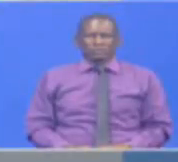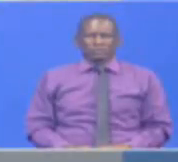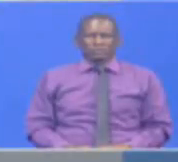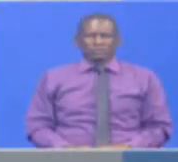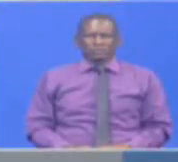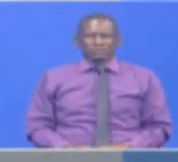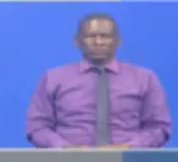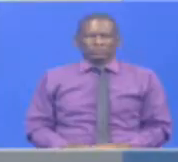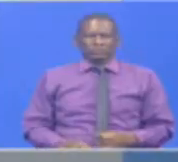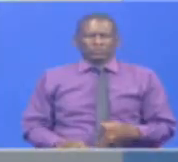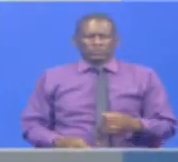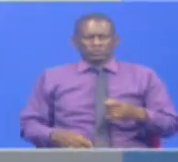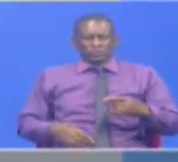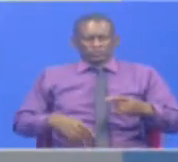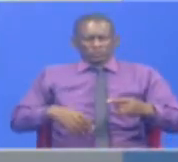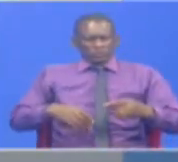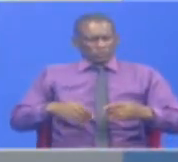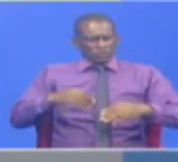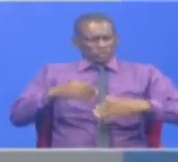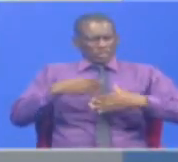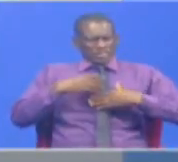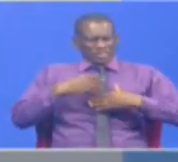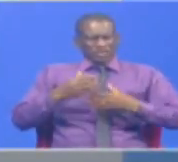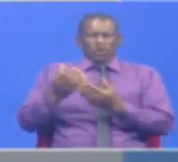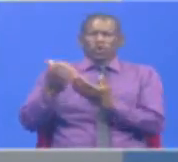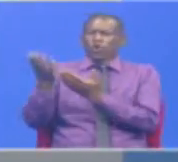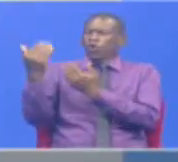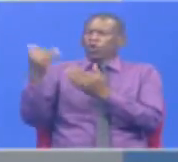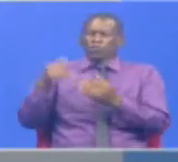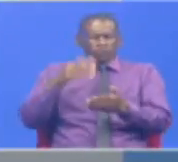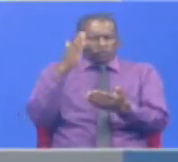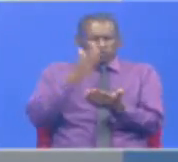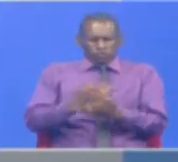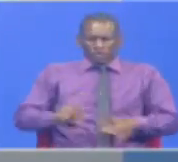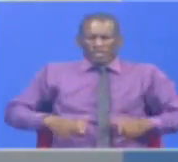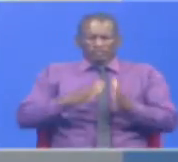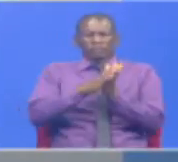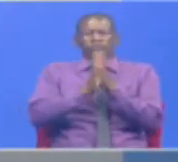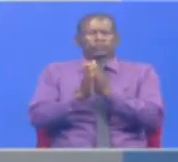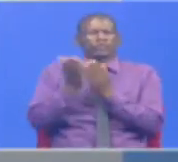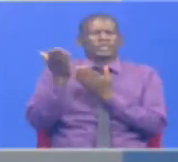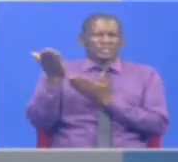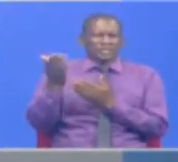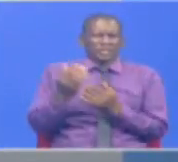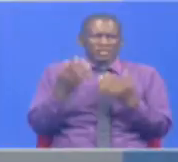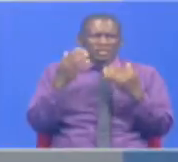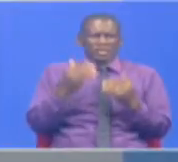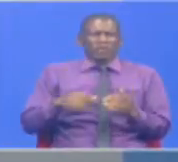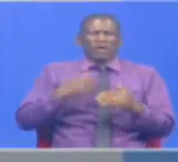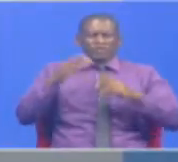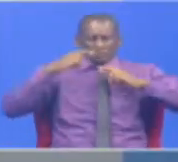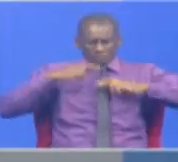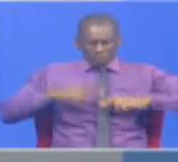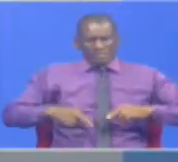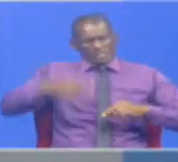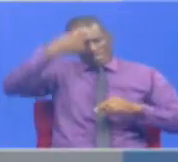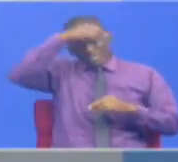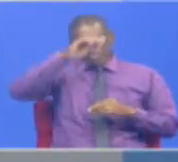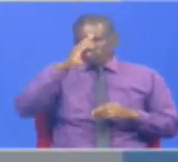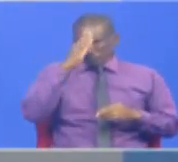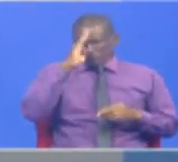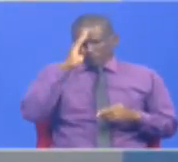Moving and inspirational real life stories right there. After the break, Degree of